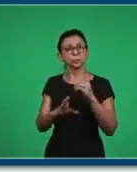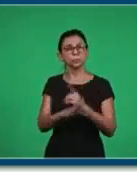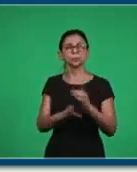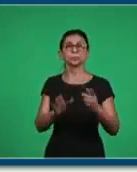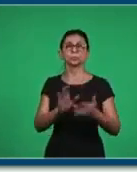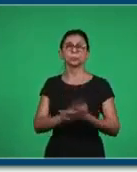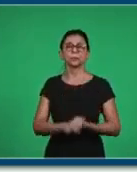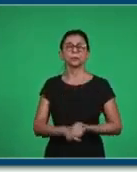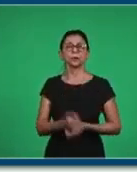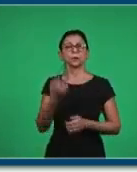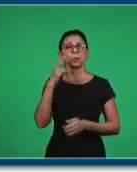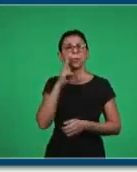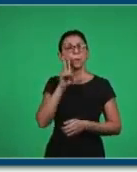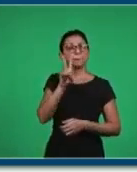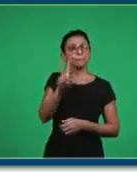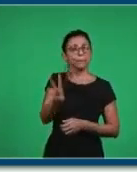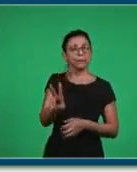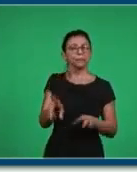on TV in Brazil.